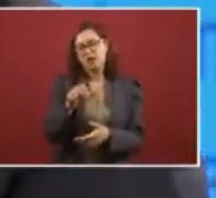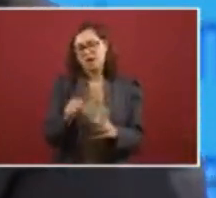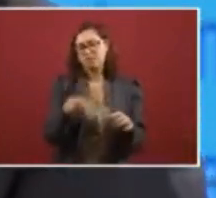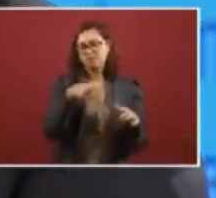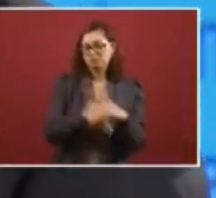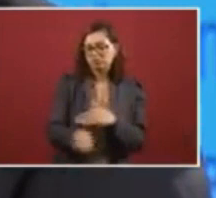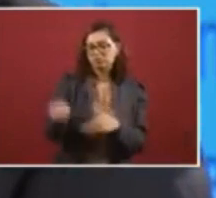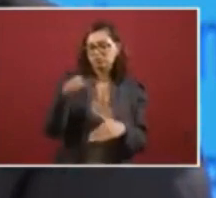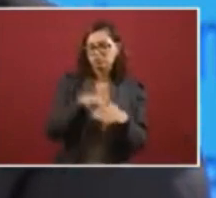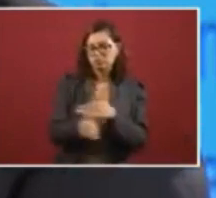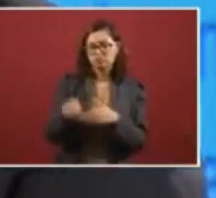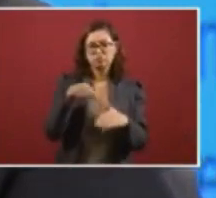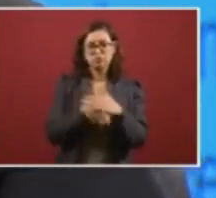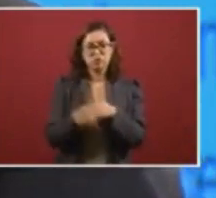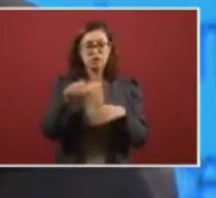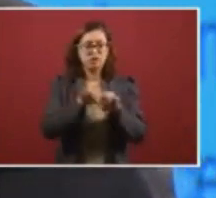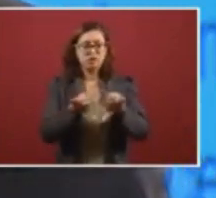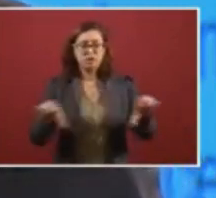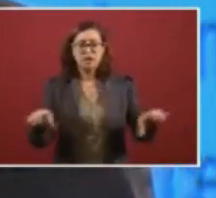with the